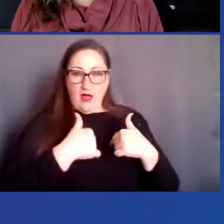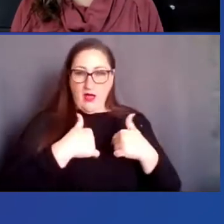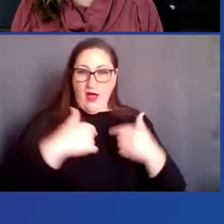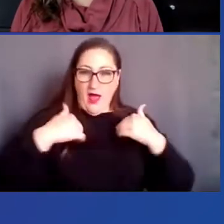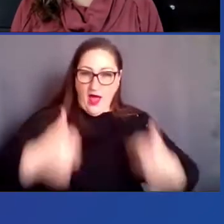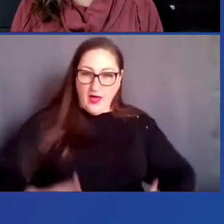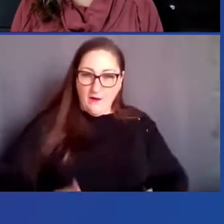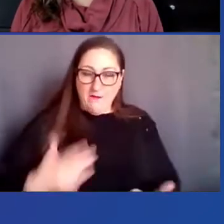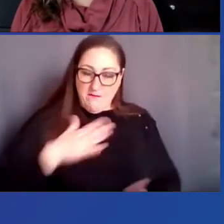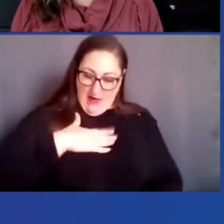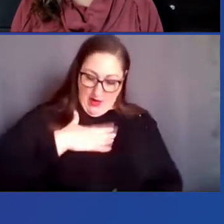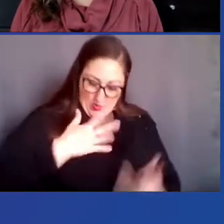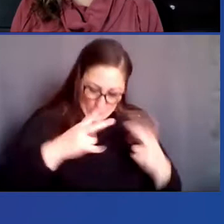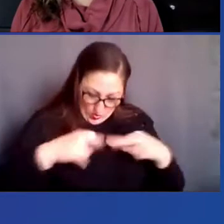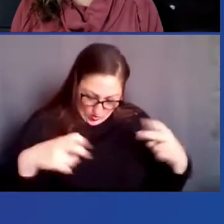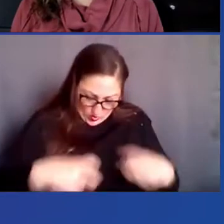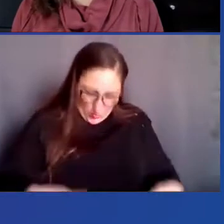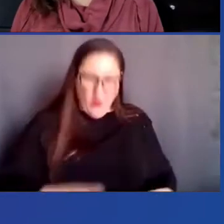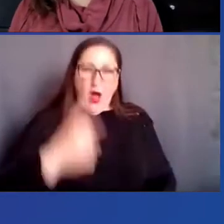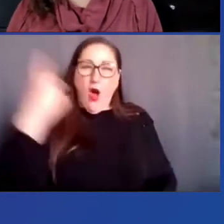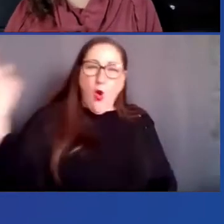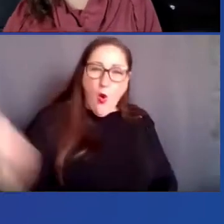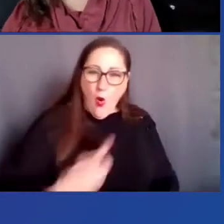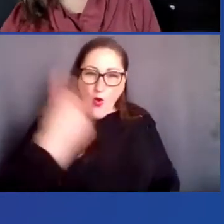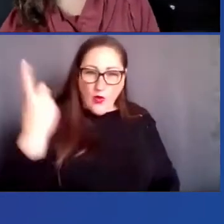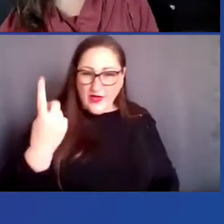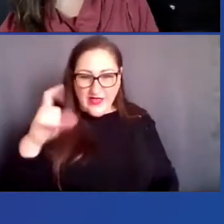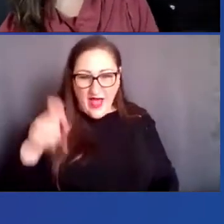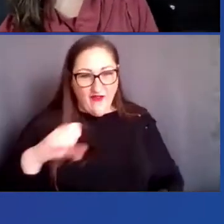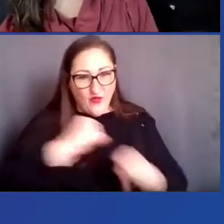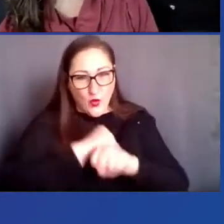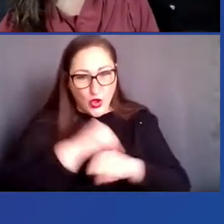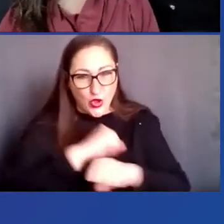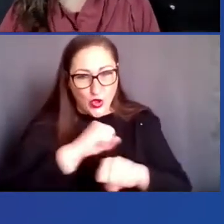do, right? I think